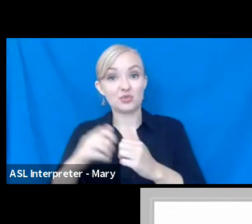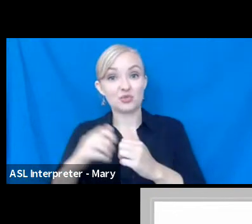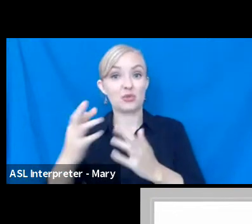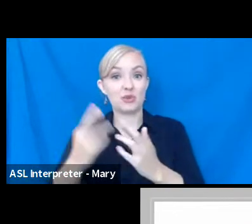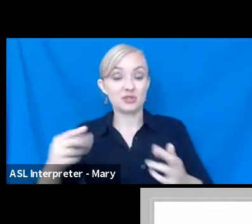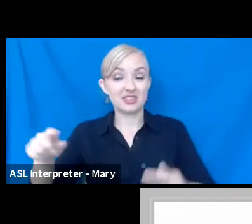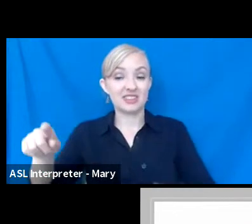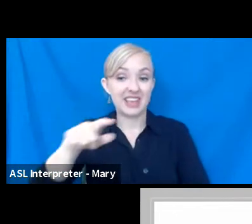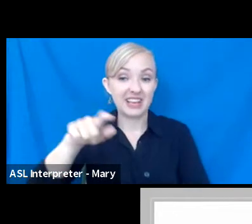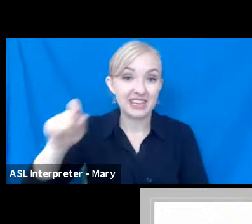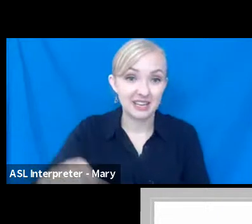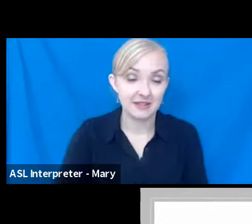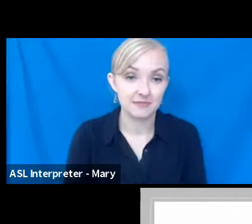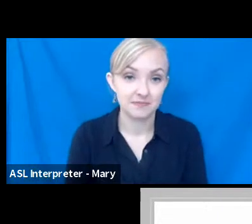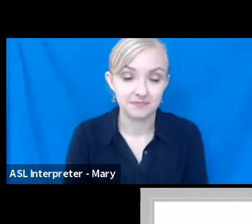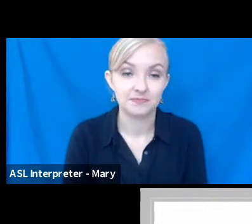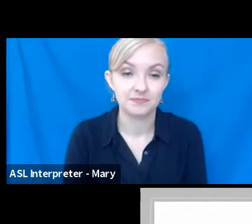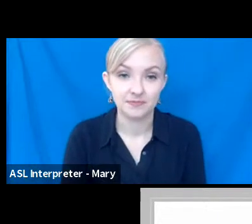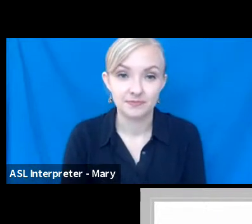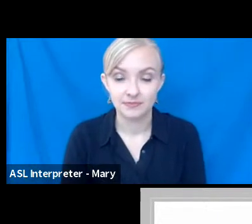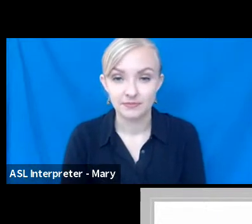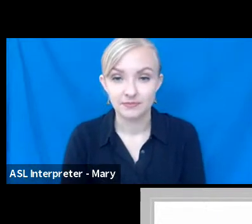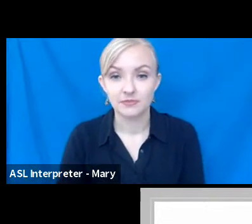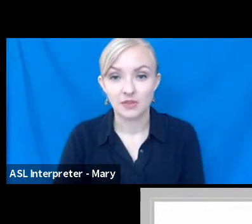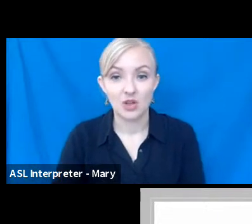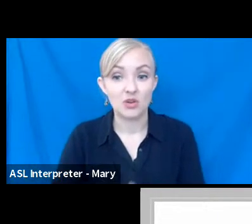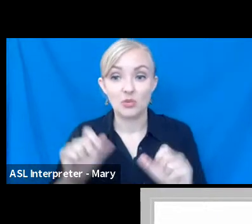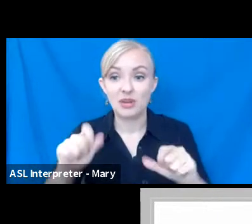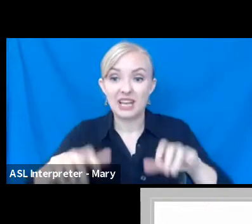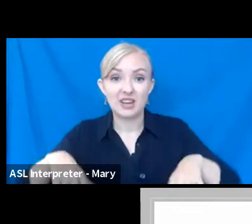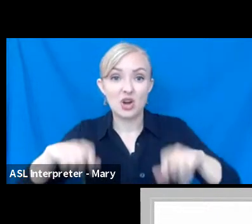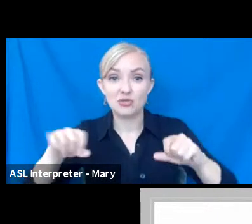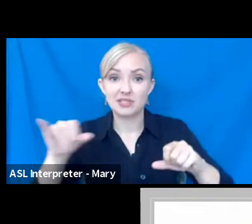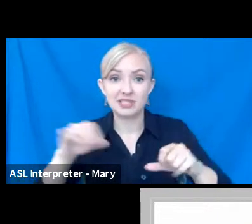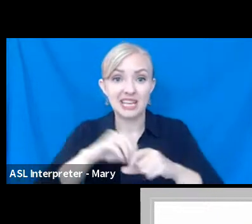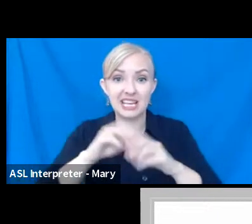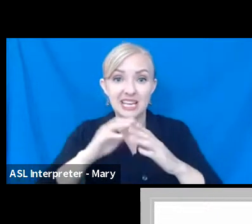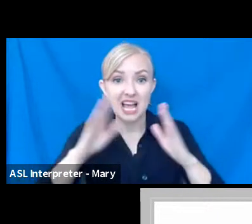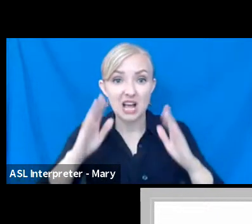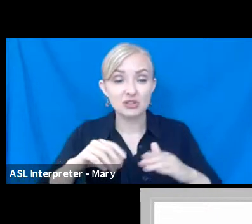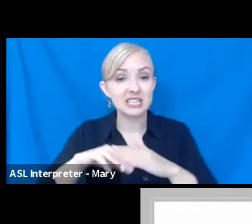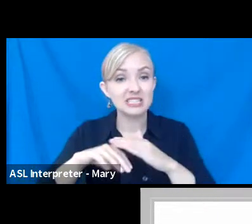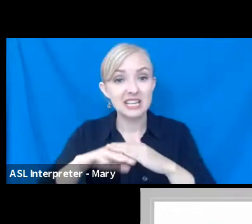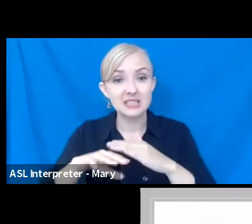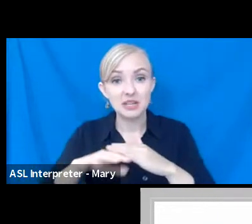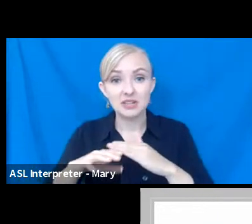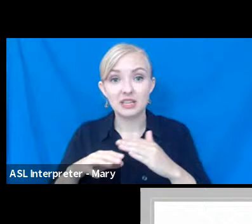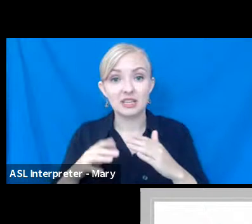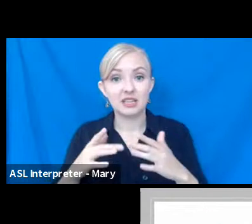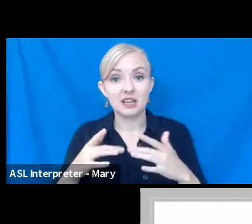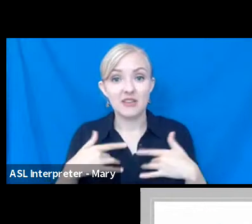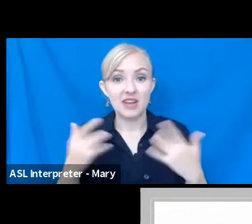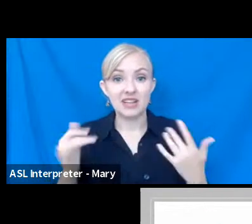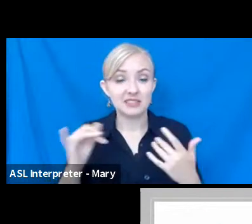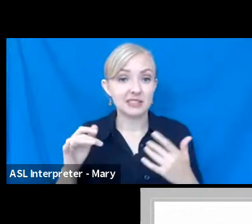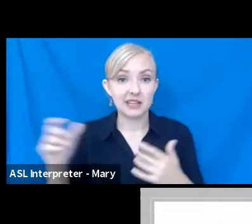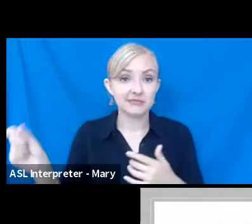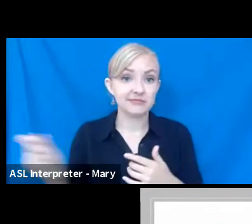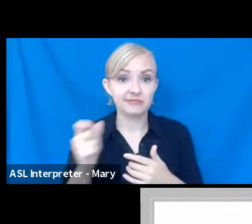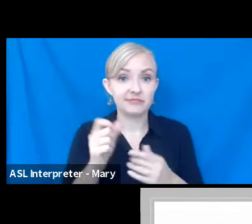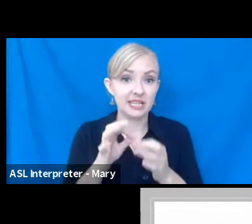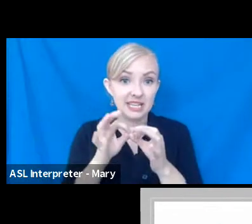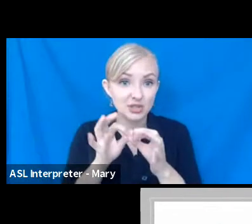resources and programs that can benefit them. We can even host, in-house accessibility. Maybe we can do sign language interpretation